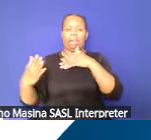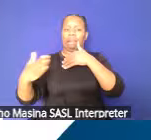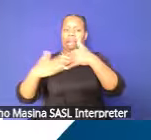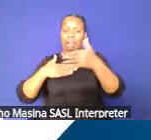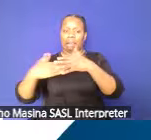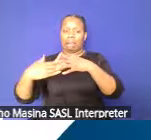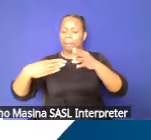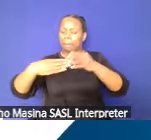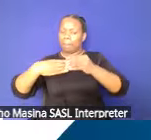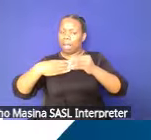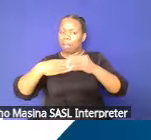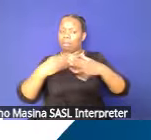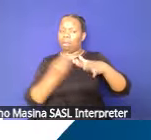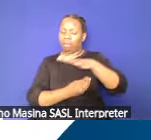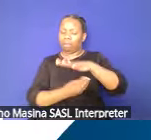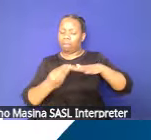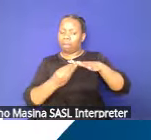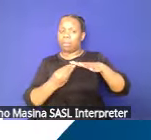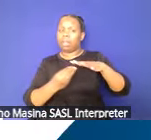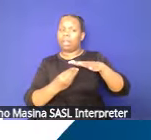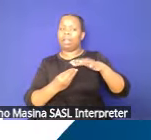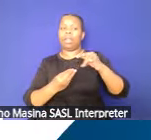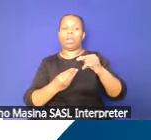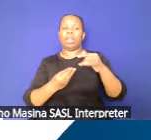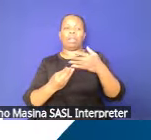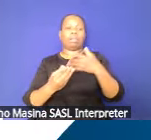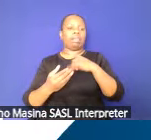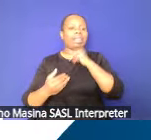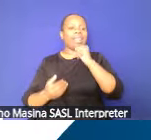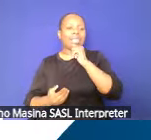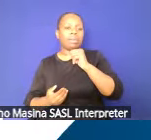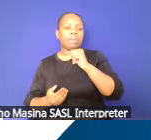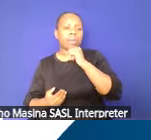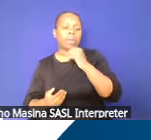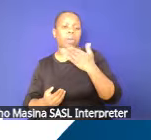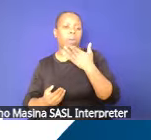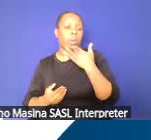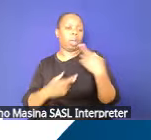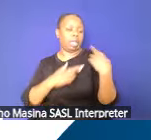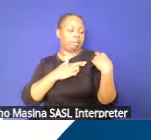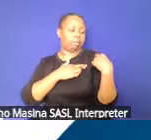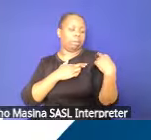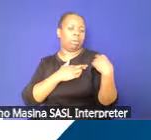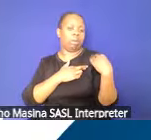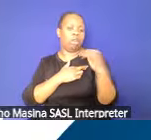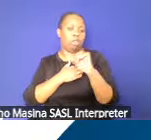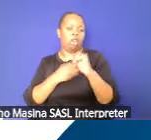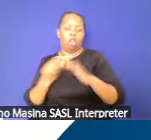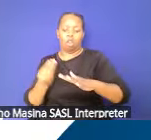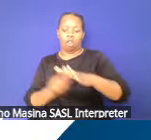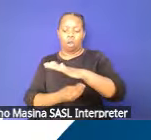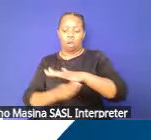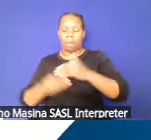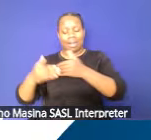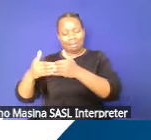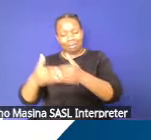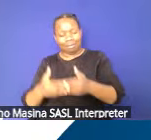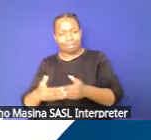family in respect of whom he or she is liable for family care and